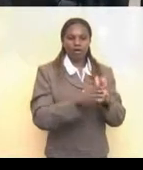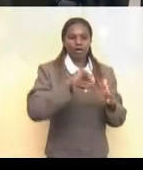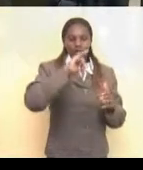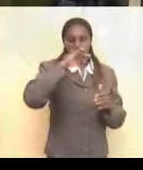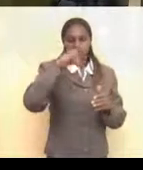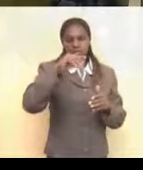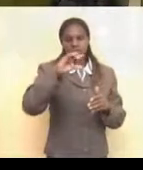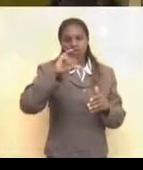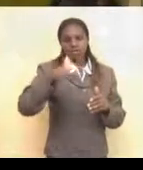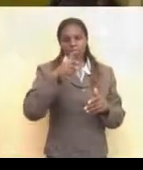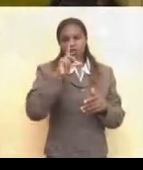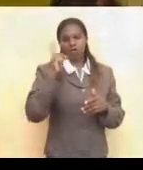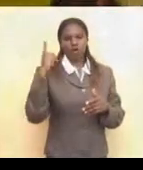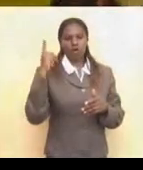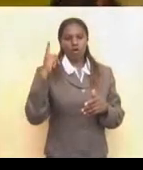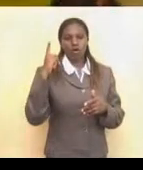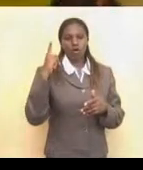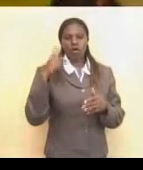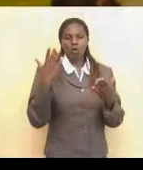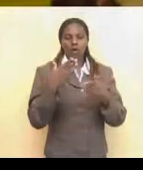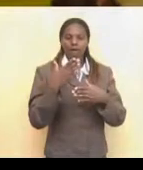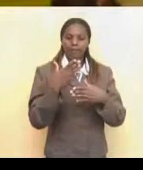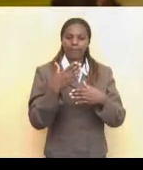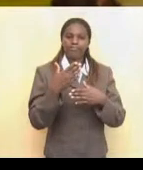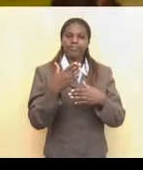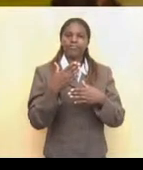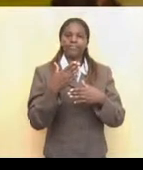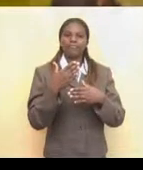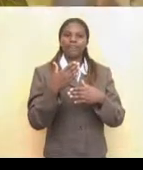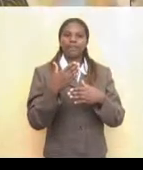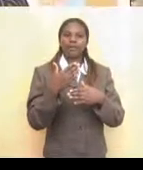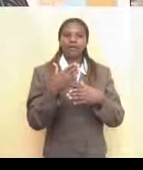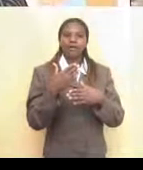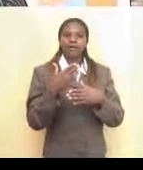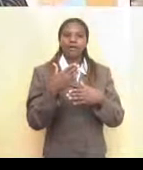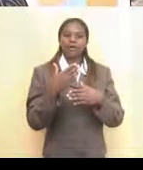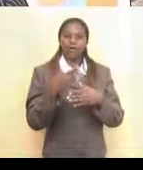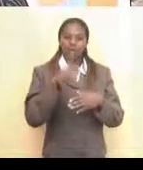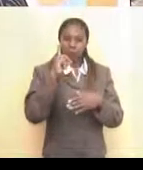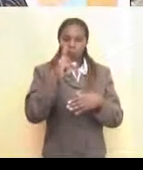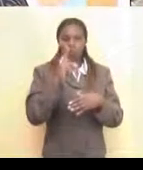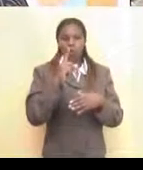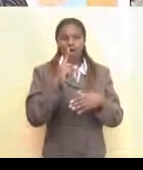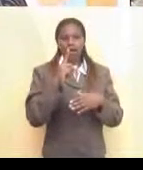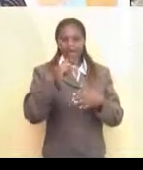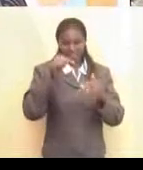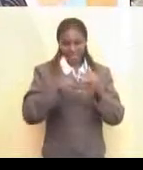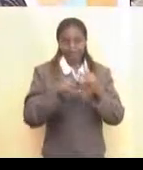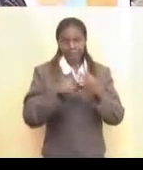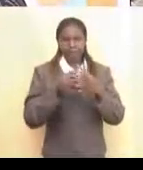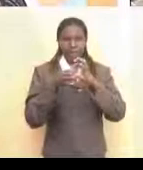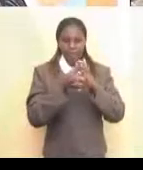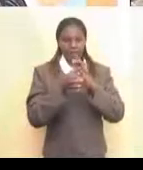laws. LRF again was instrumental as an institution to be one of the core key